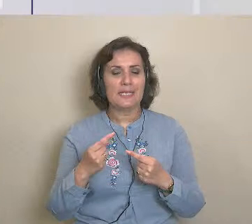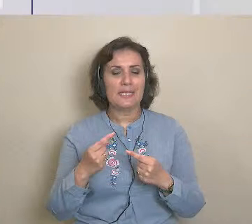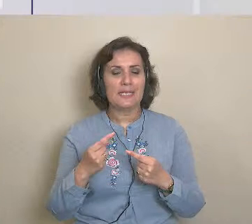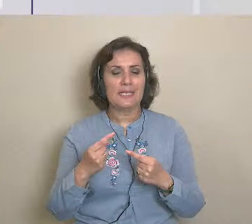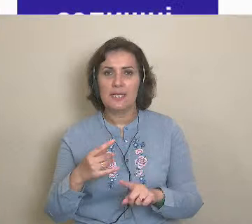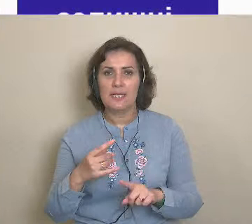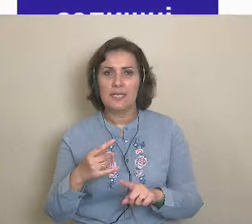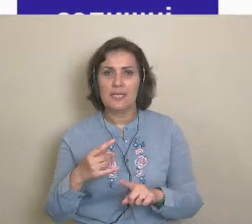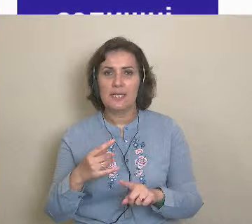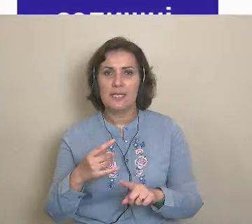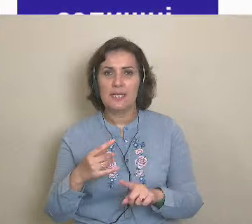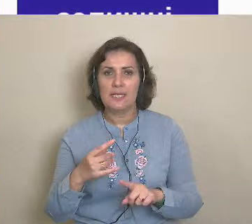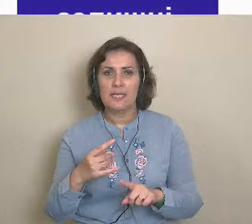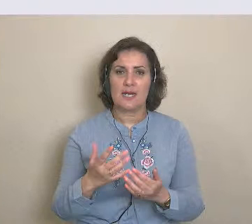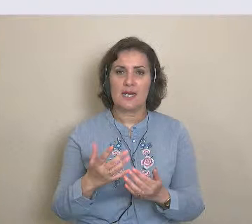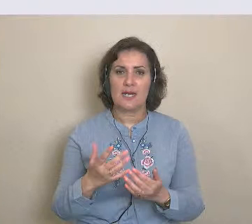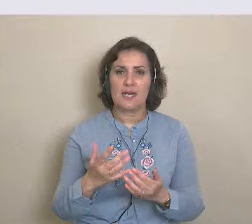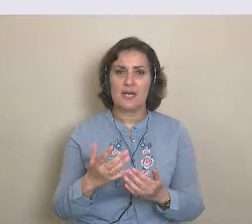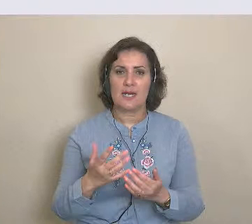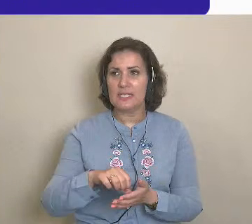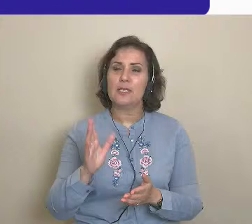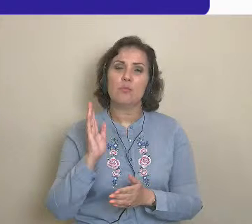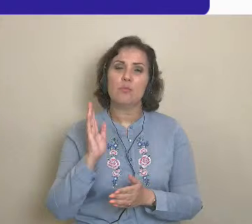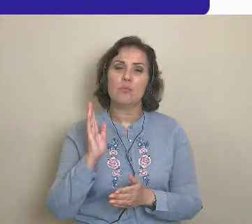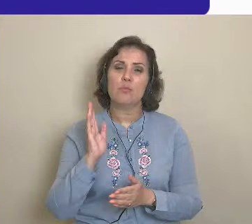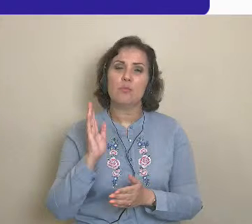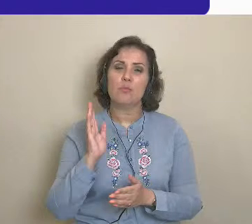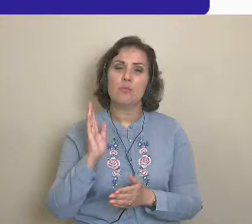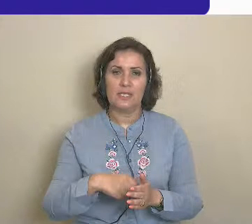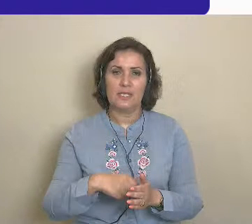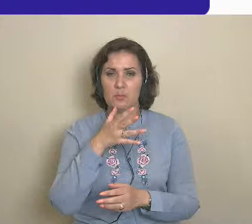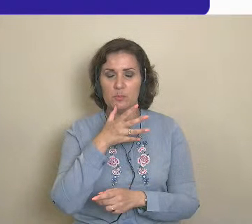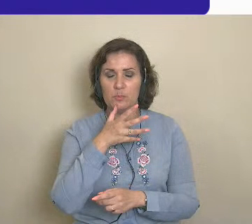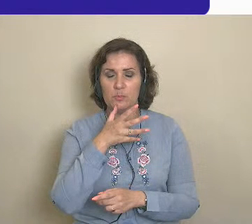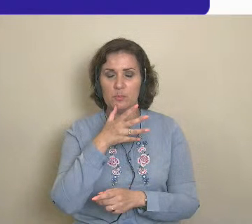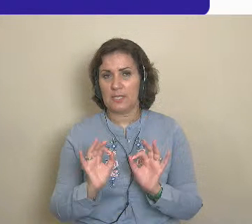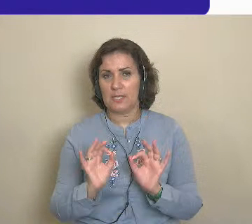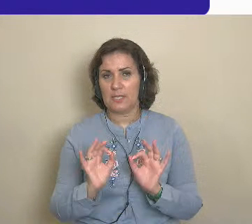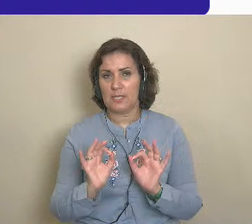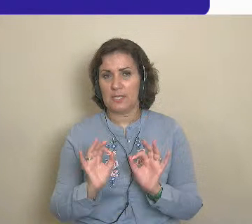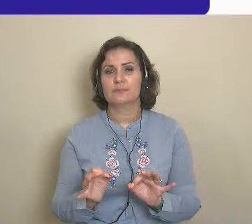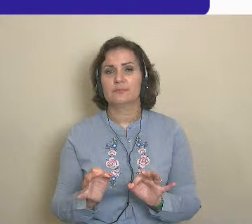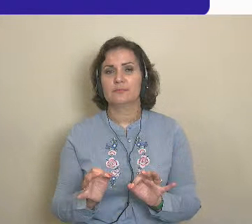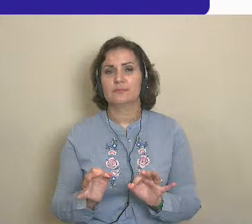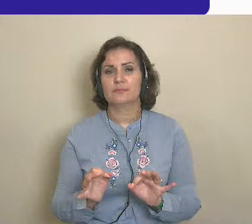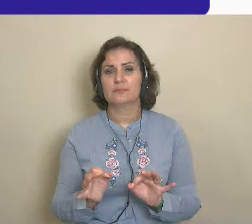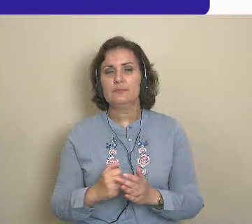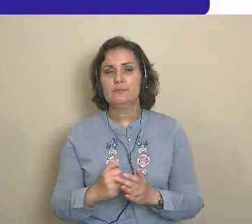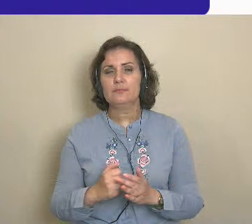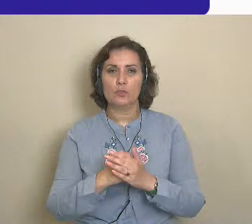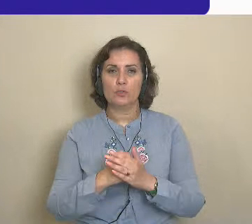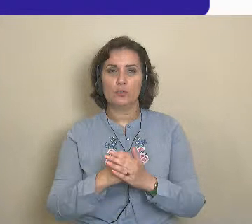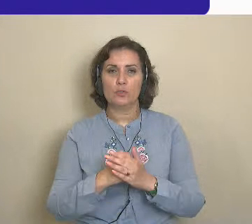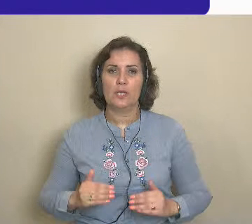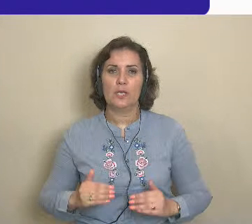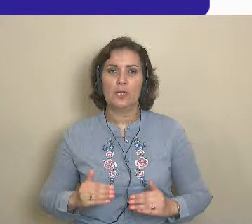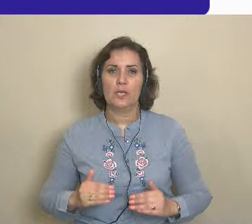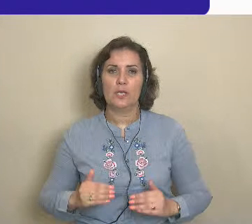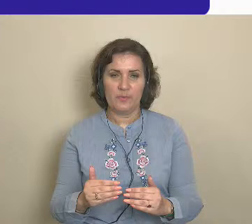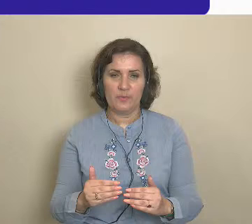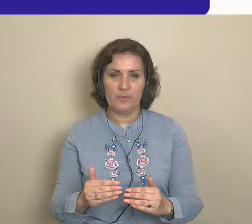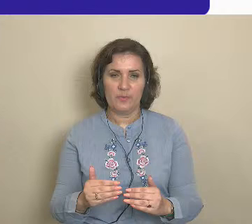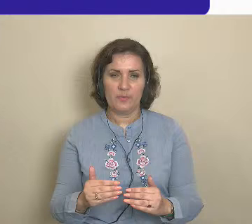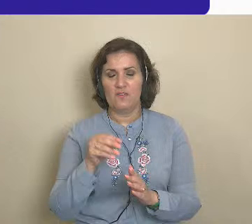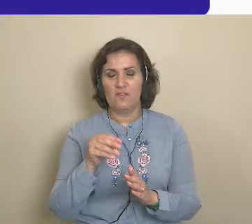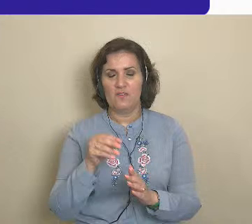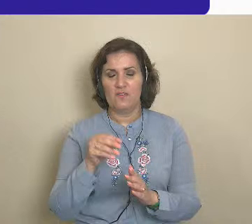tell us about other authorities who are participating now in preparation to the elections, and those